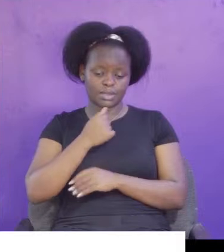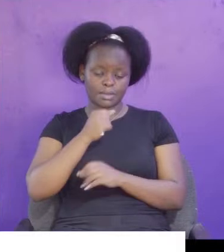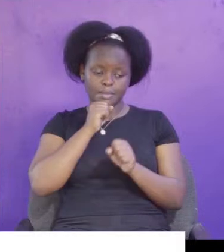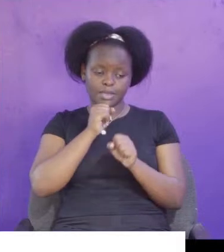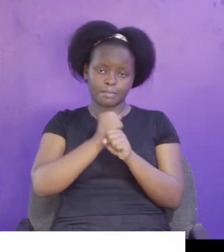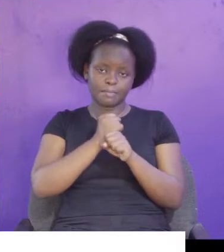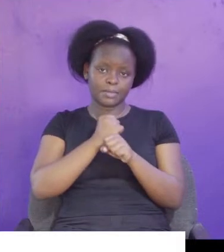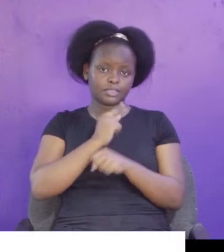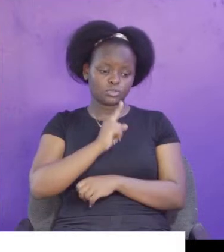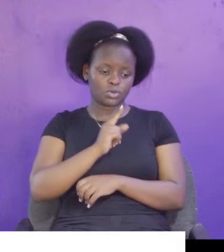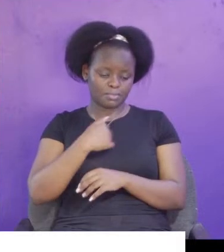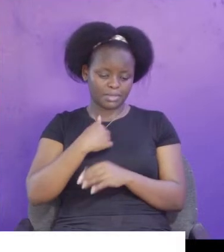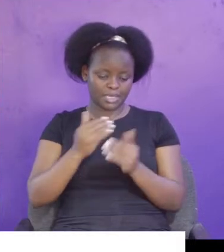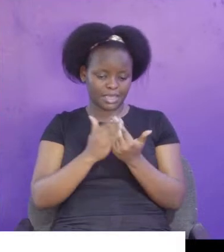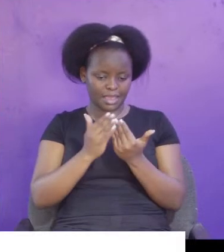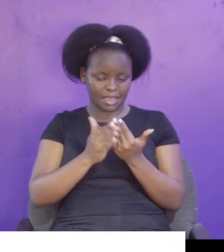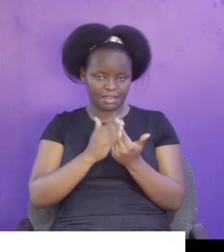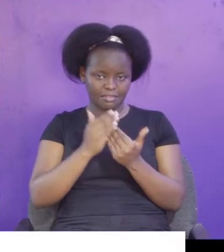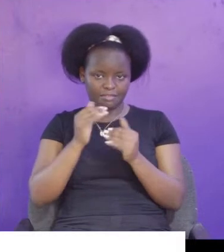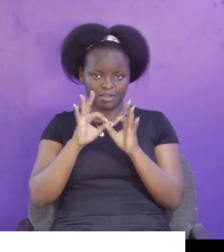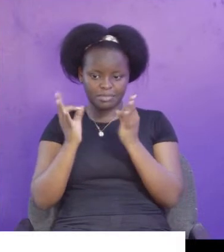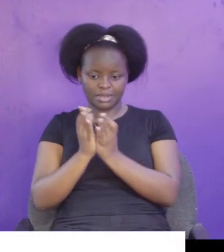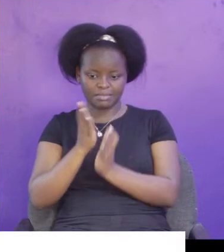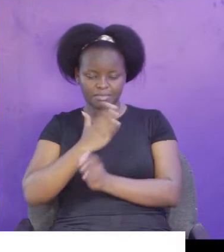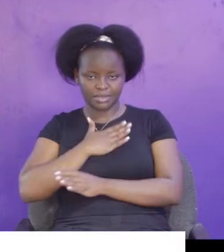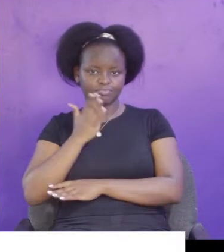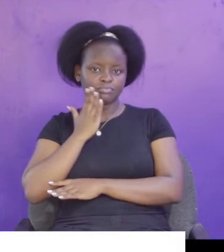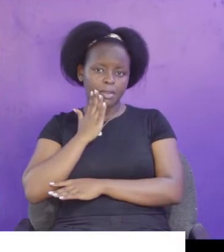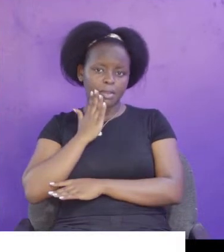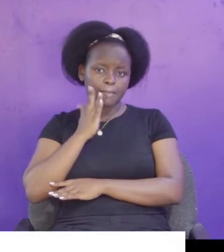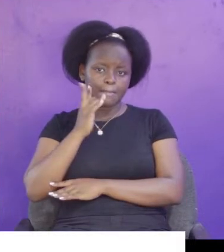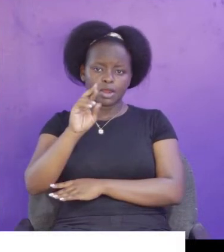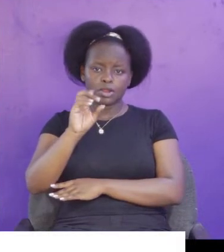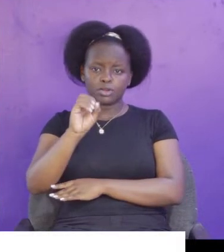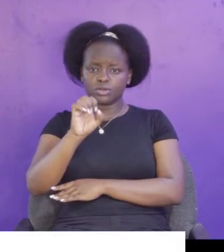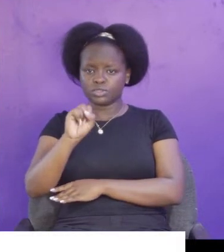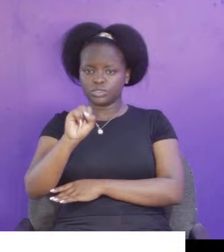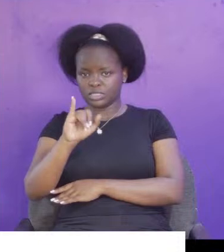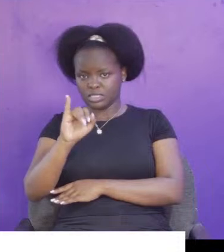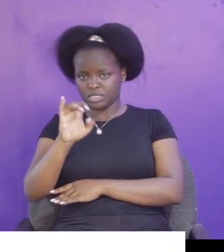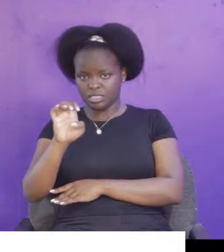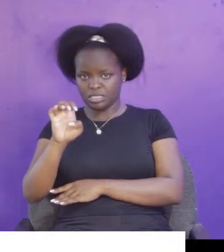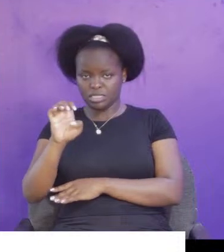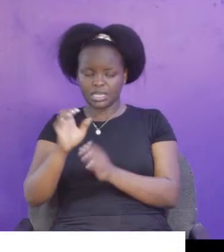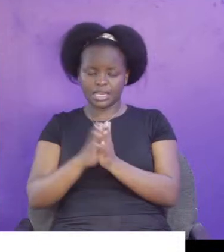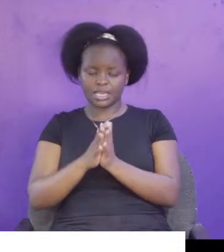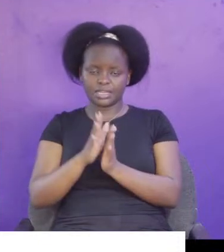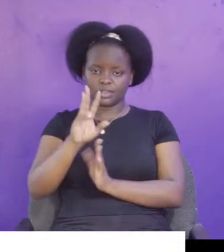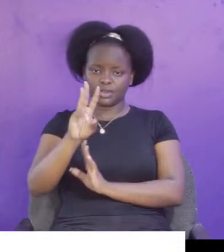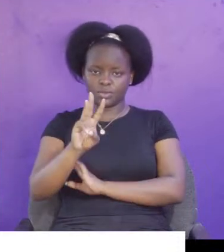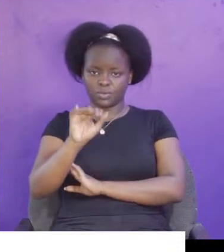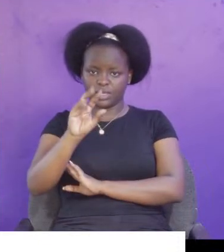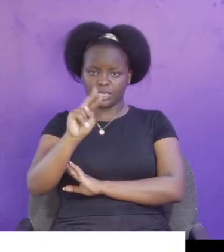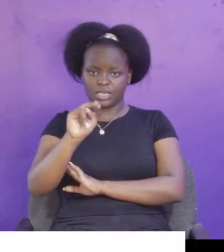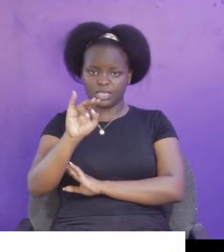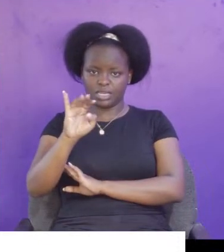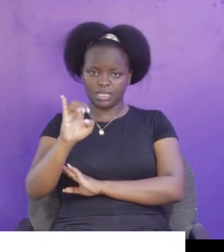family, Mom, Rosie, Winnie, and your larger political family too.